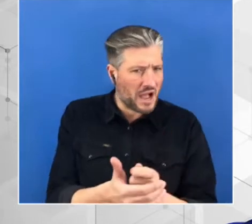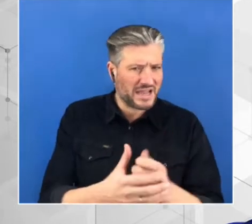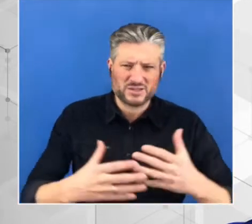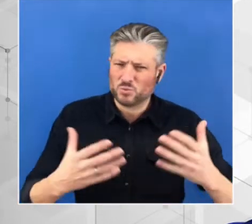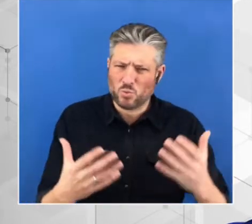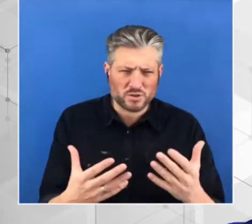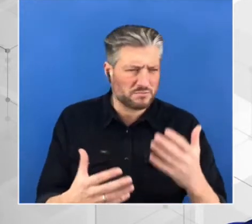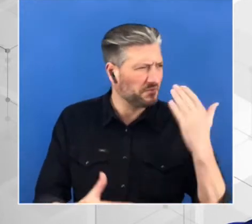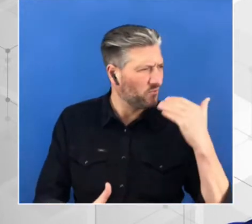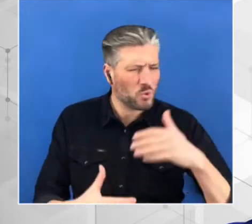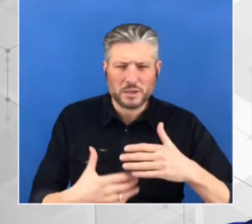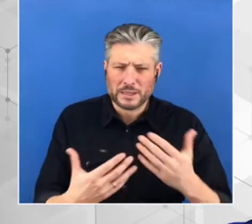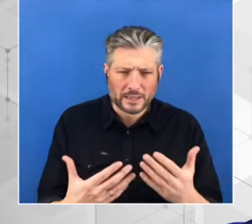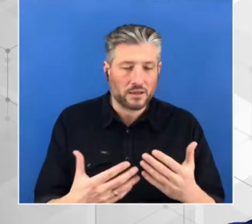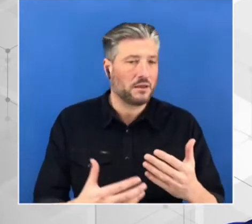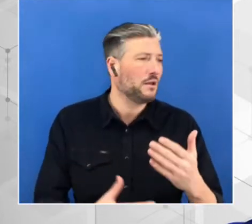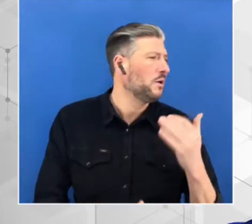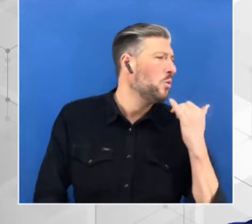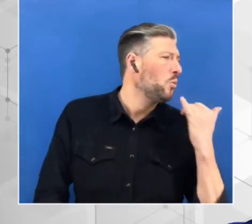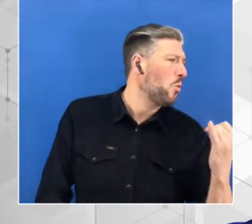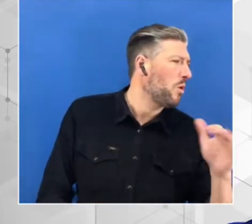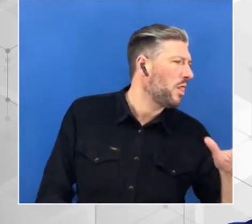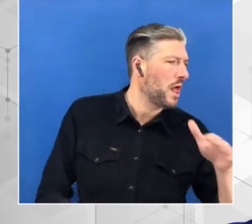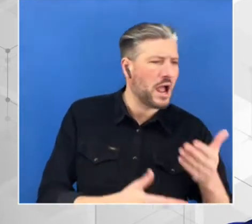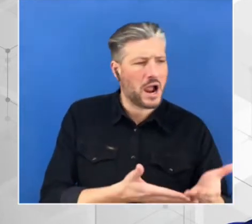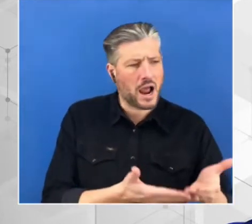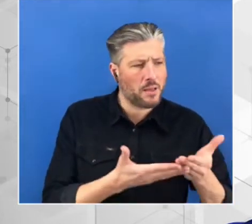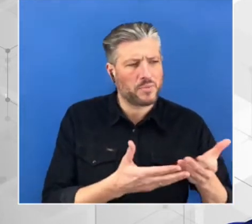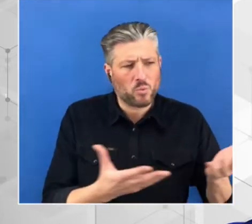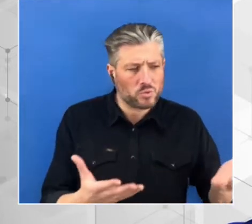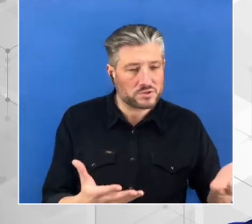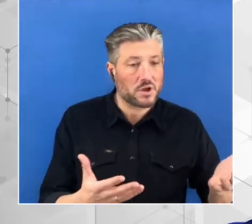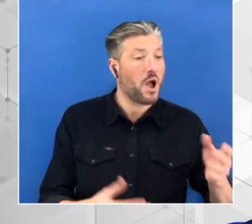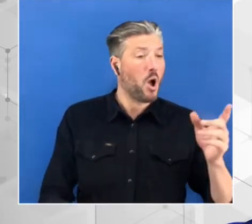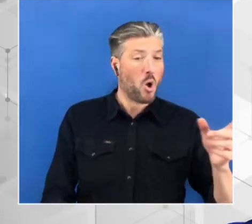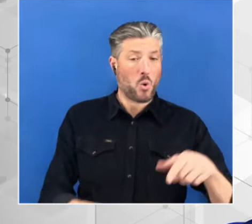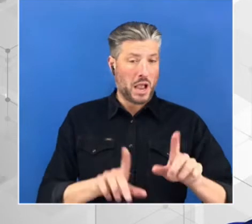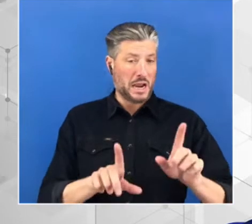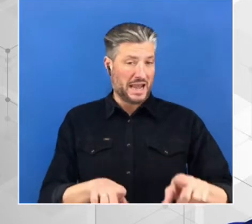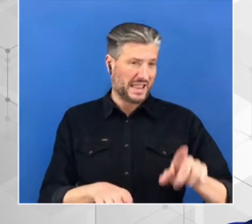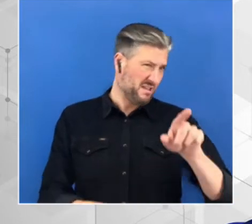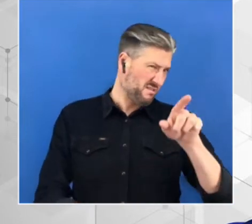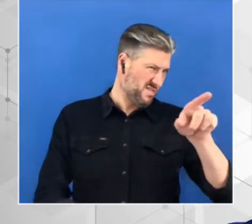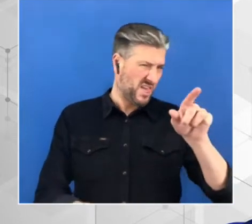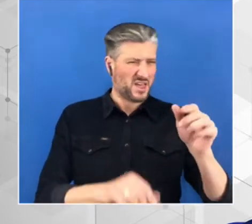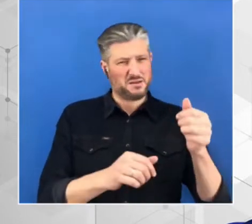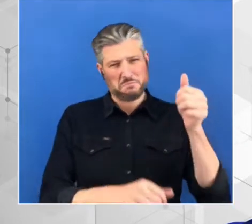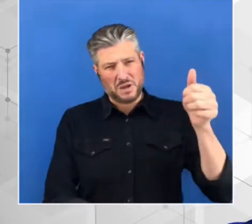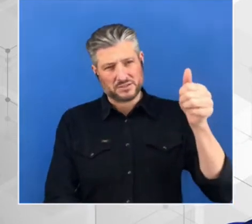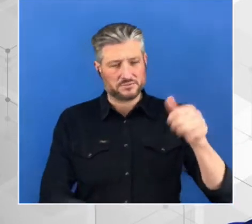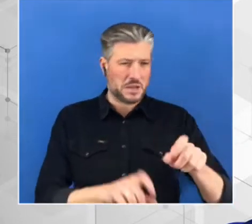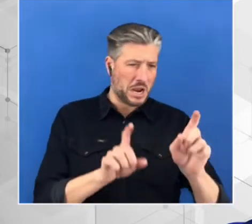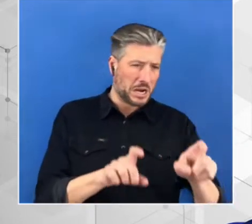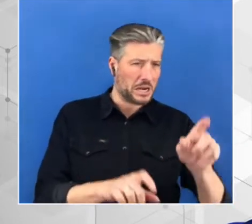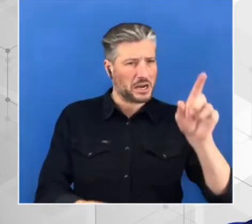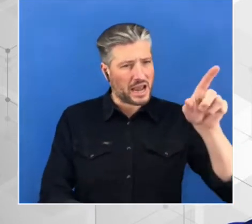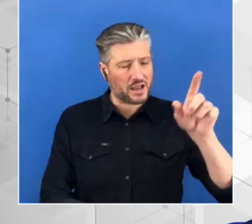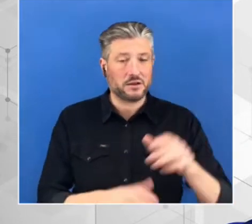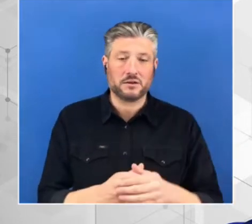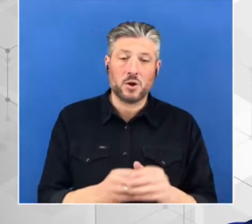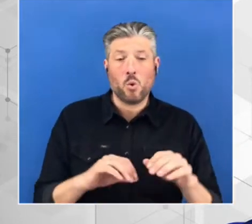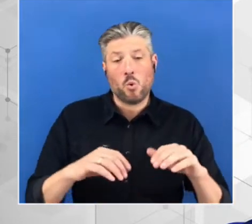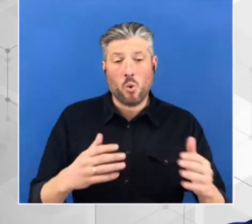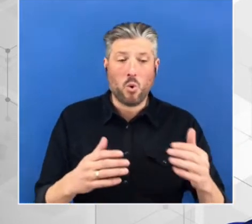corner, in the button in the top right corner. Or you want to maybe change your email address, and